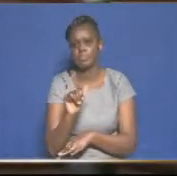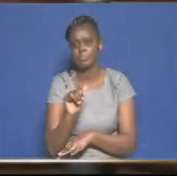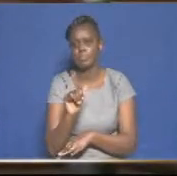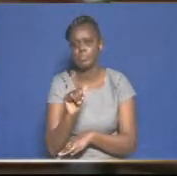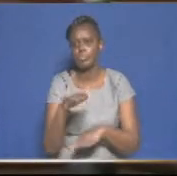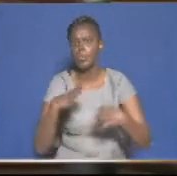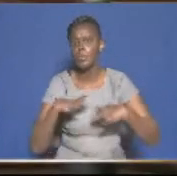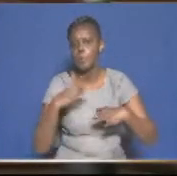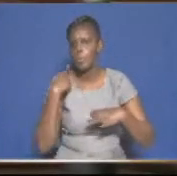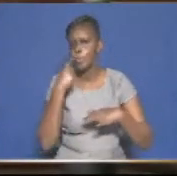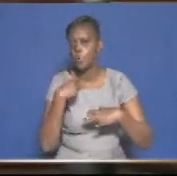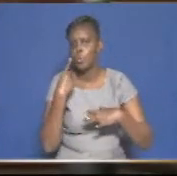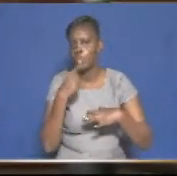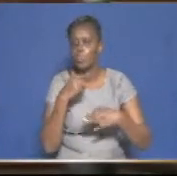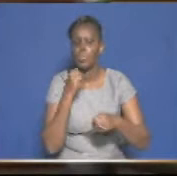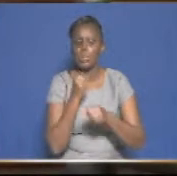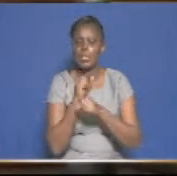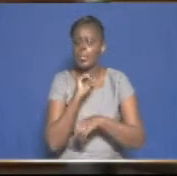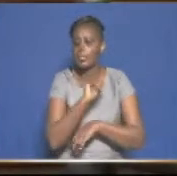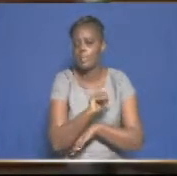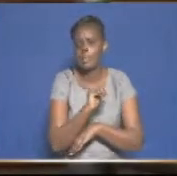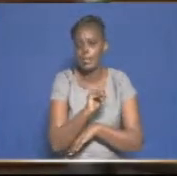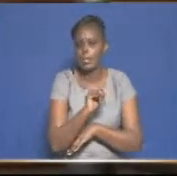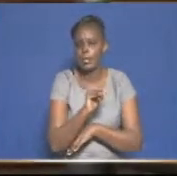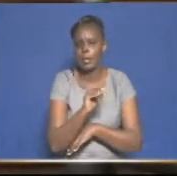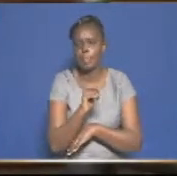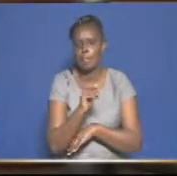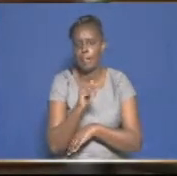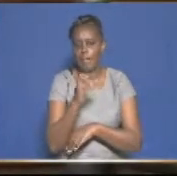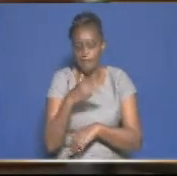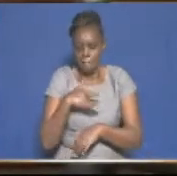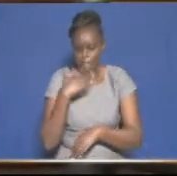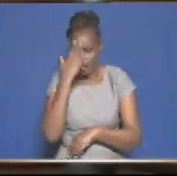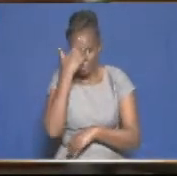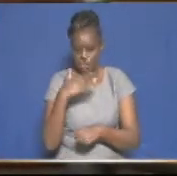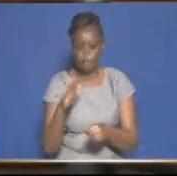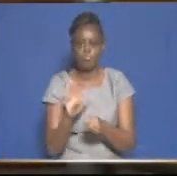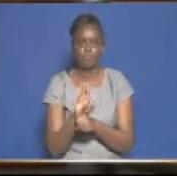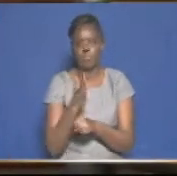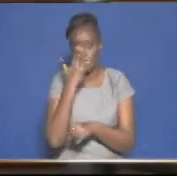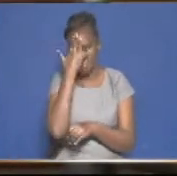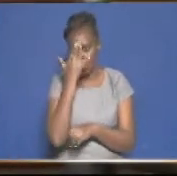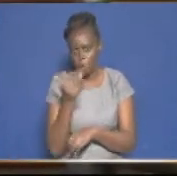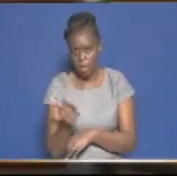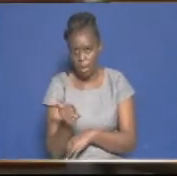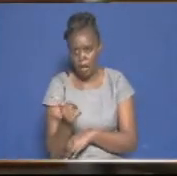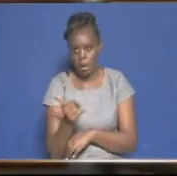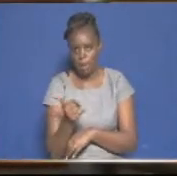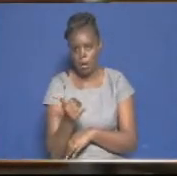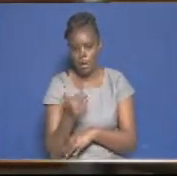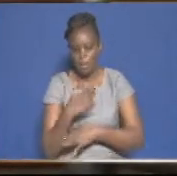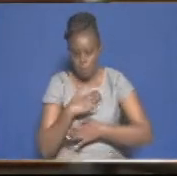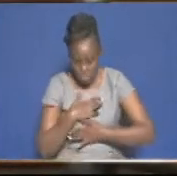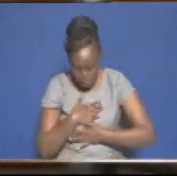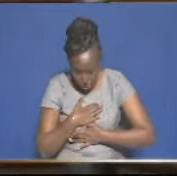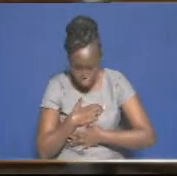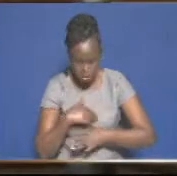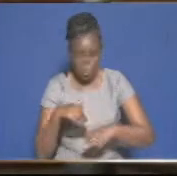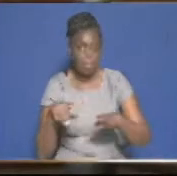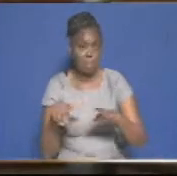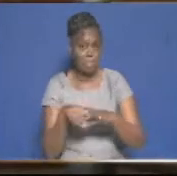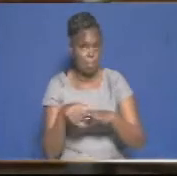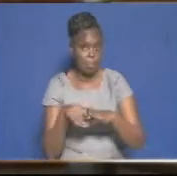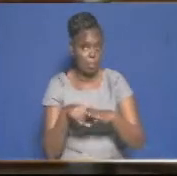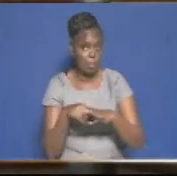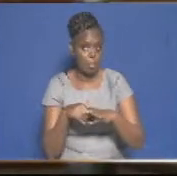those who did that, I think they should be ashamed of themselves. Because honorable members, whether you've been, so